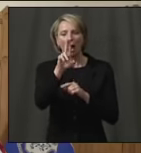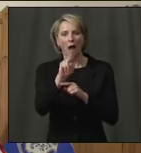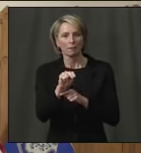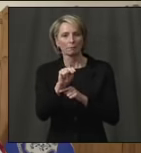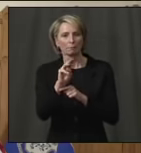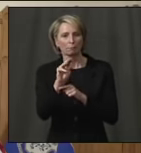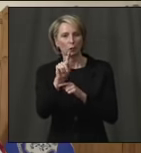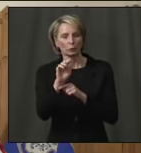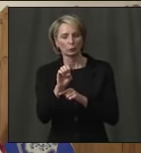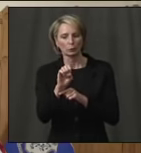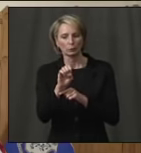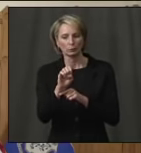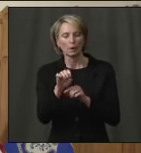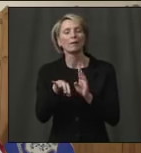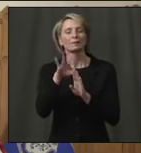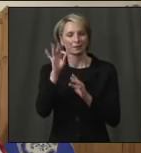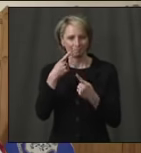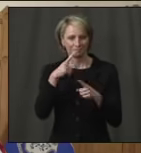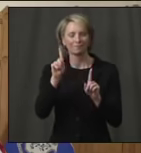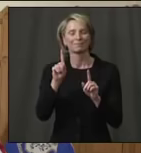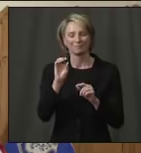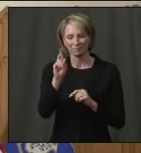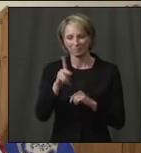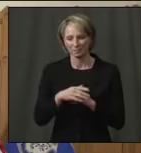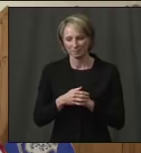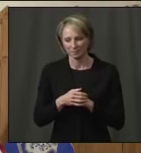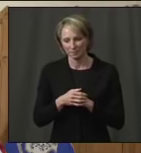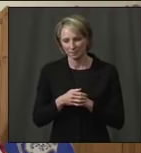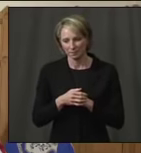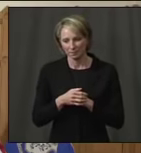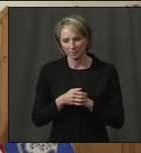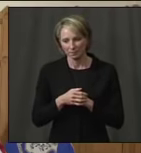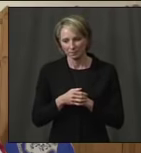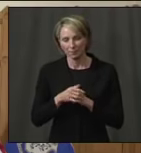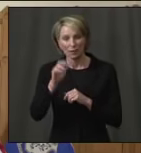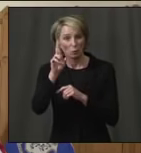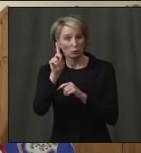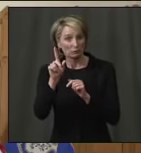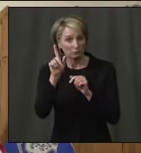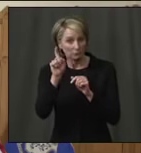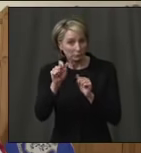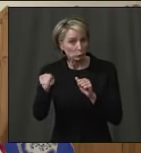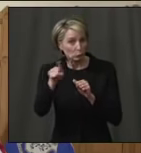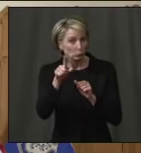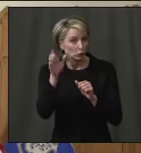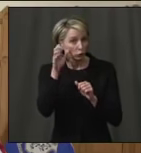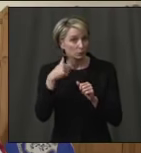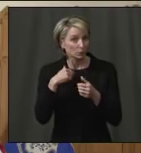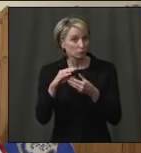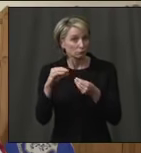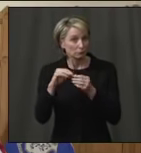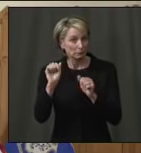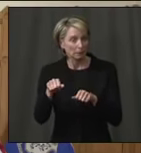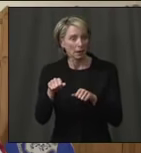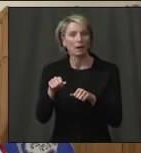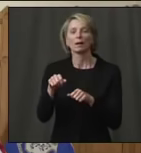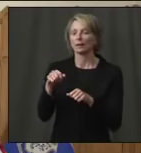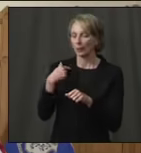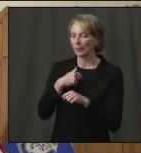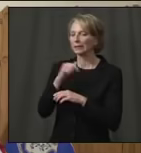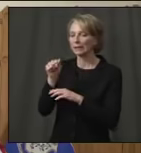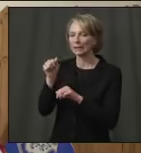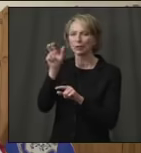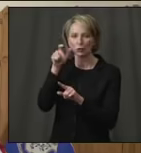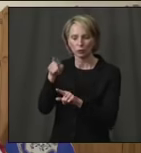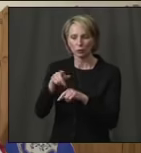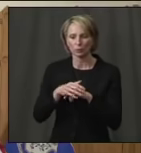Nope. Okay. I'm here now. Can you hear me now? Yes, sir. I can hear you. Yeah,